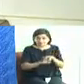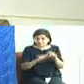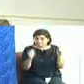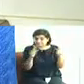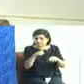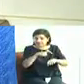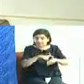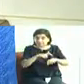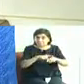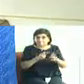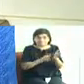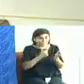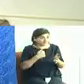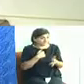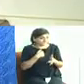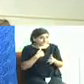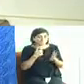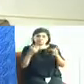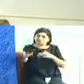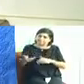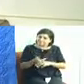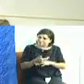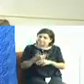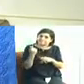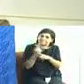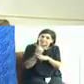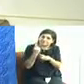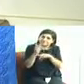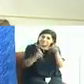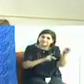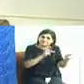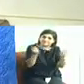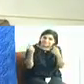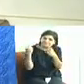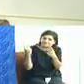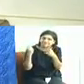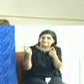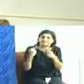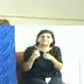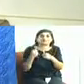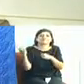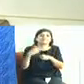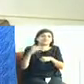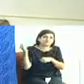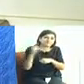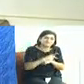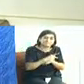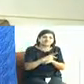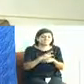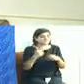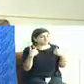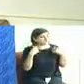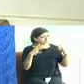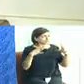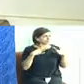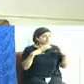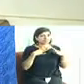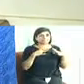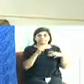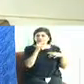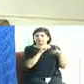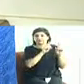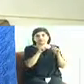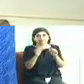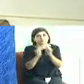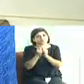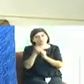like sometimes me, I just want to welcome our regulars and our persons who have returned, who again had a vacation, and again, I didn't go with you, but